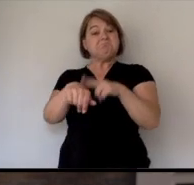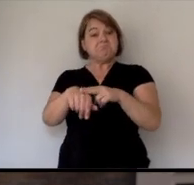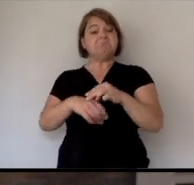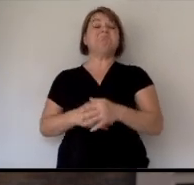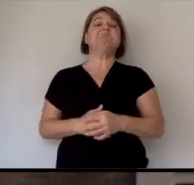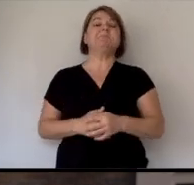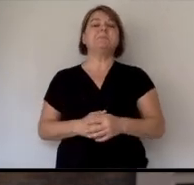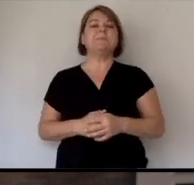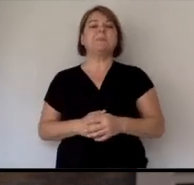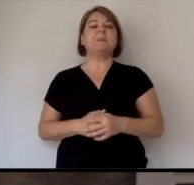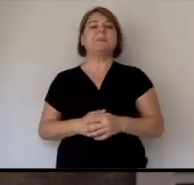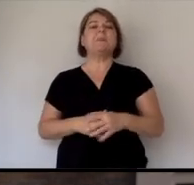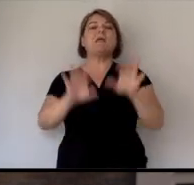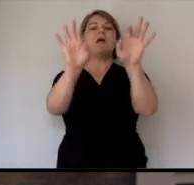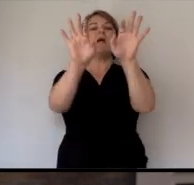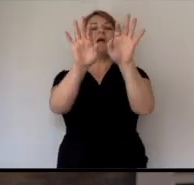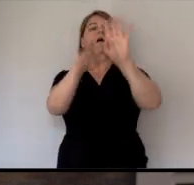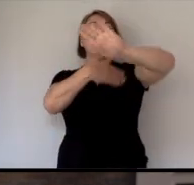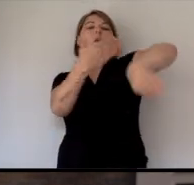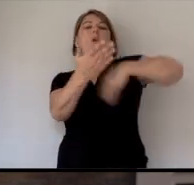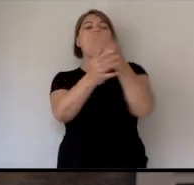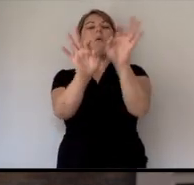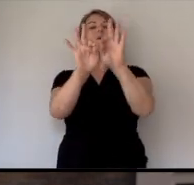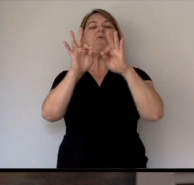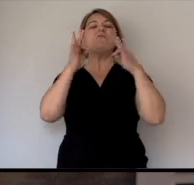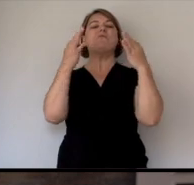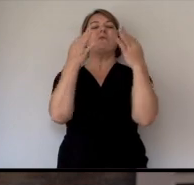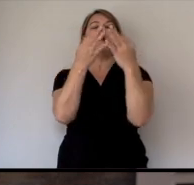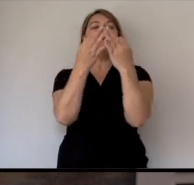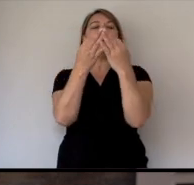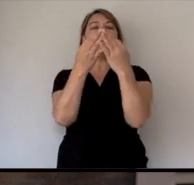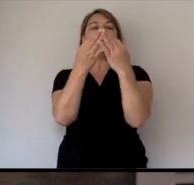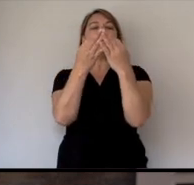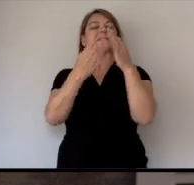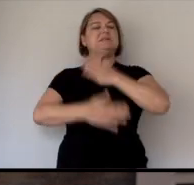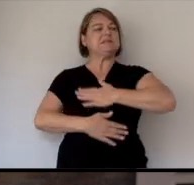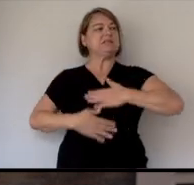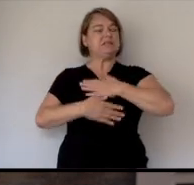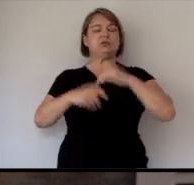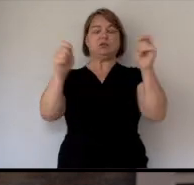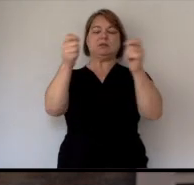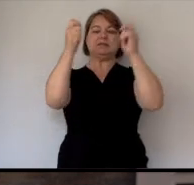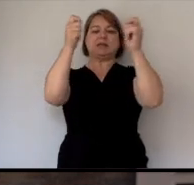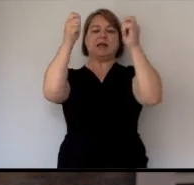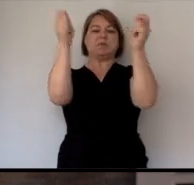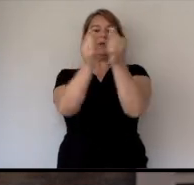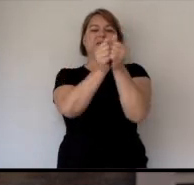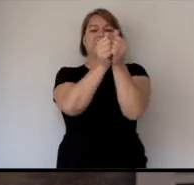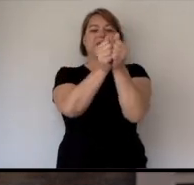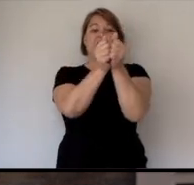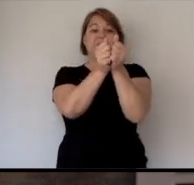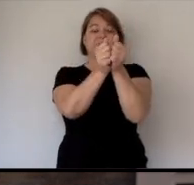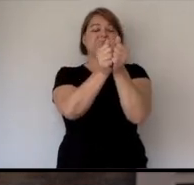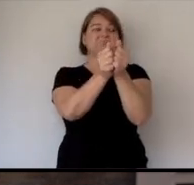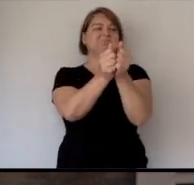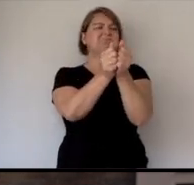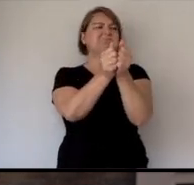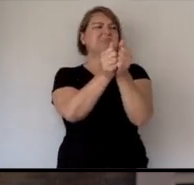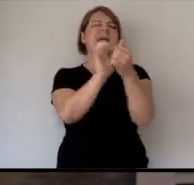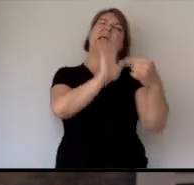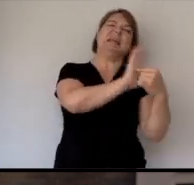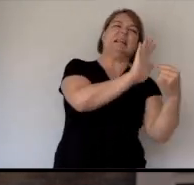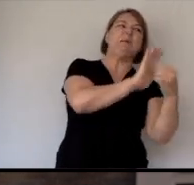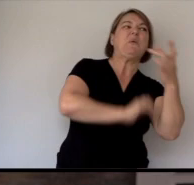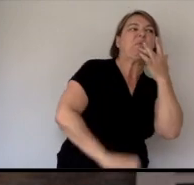All families like to celebrate special days together. Your birthday? I like celebrating my birthday. Look,